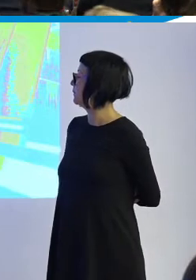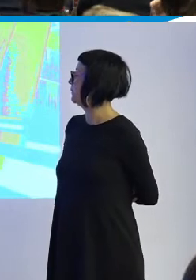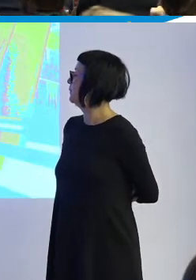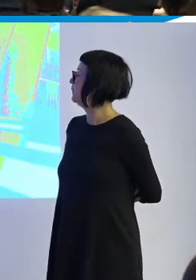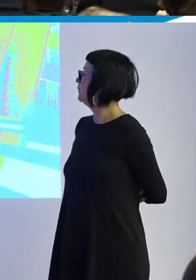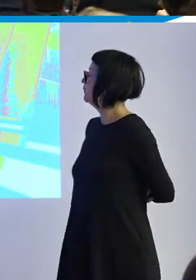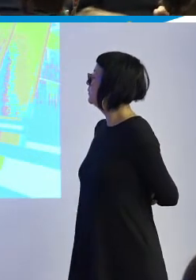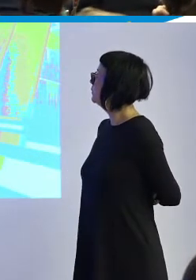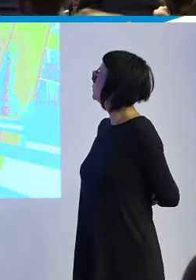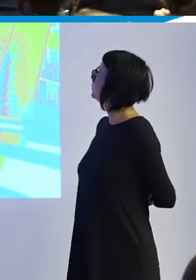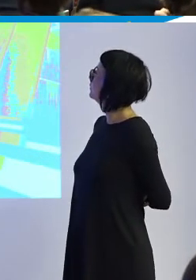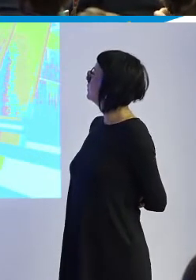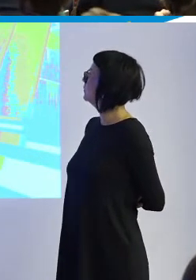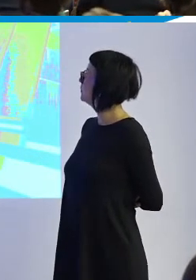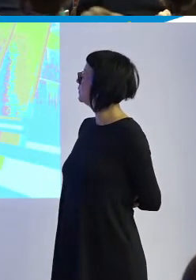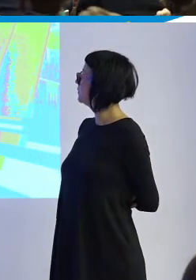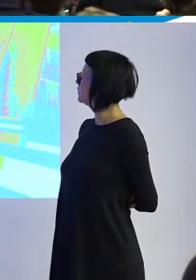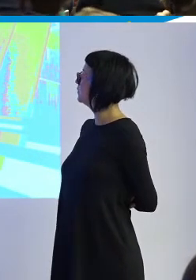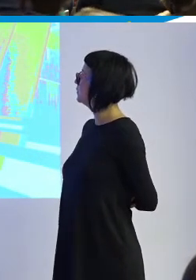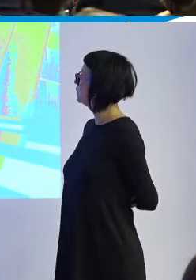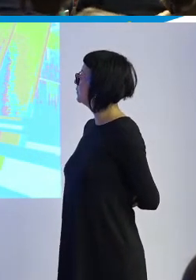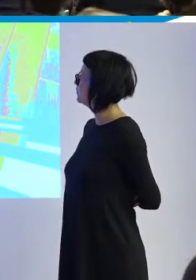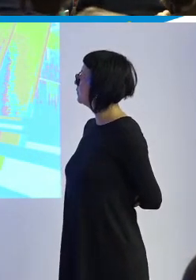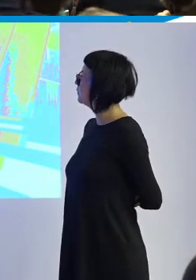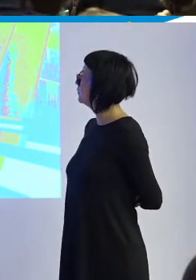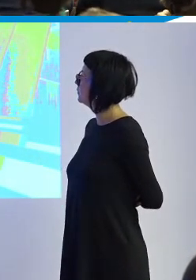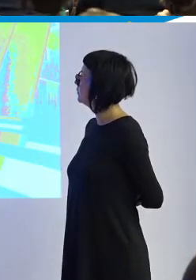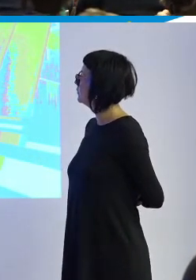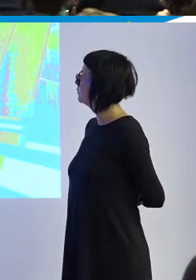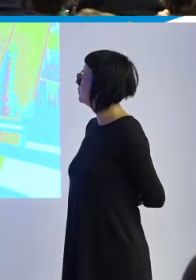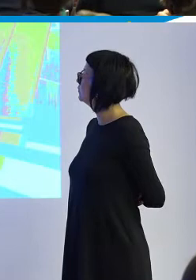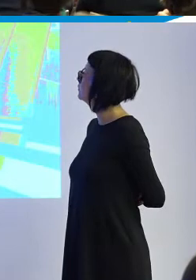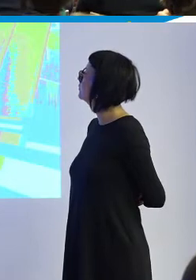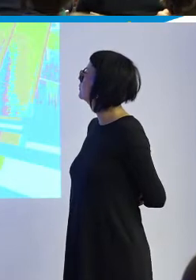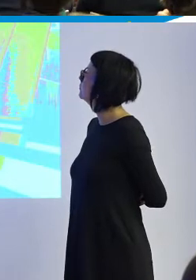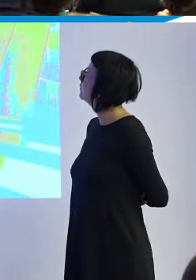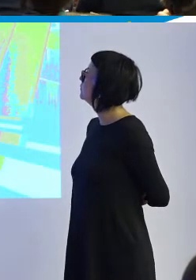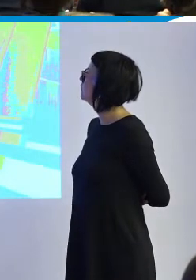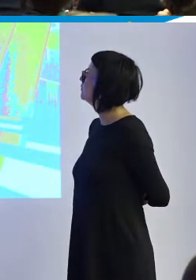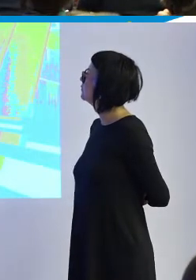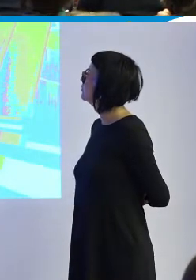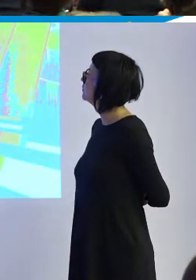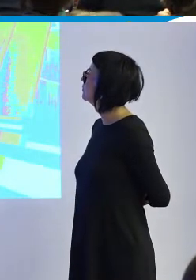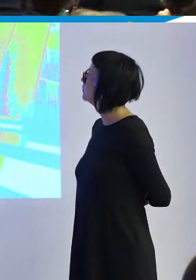quality of life both mental and physical for the residents and staff we would like to provide the solution